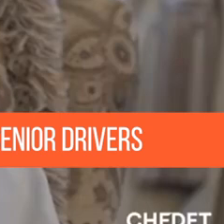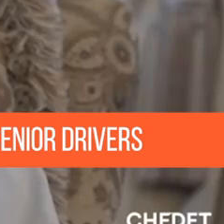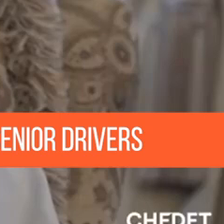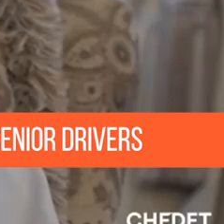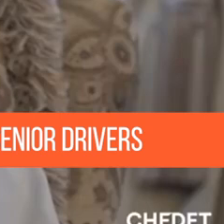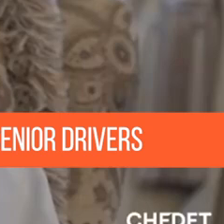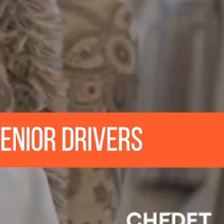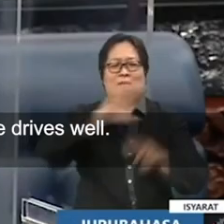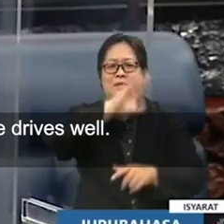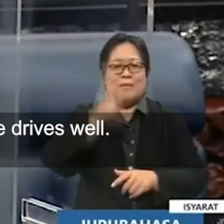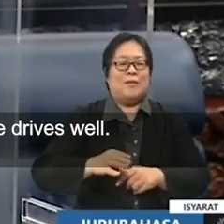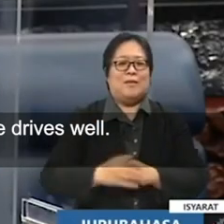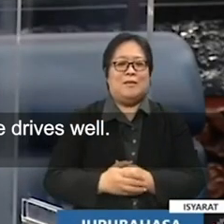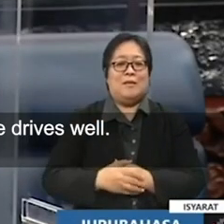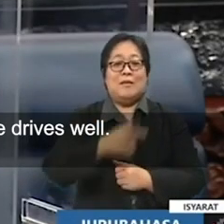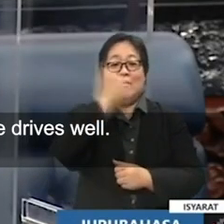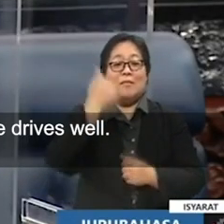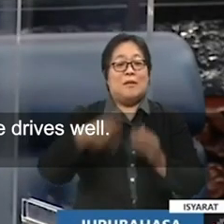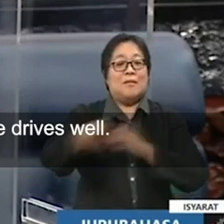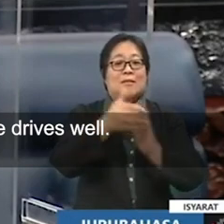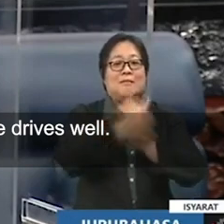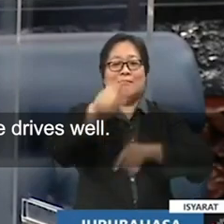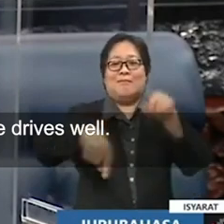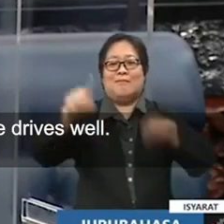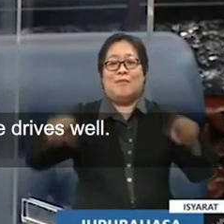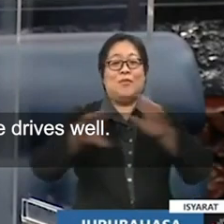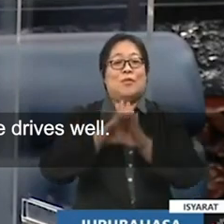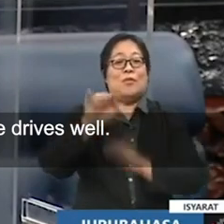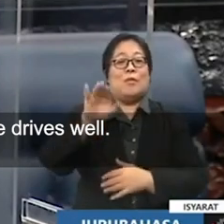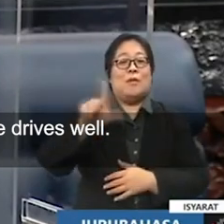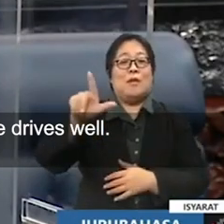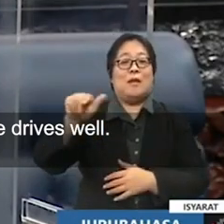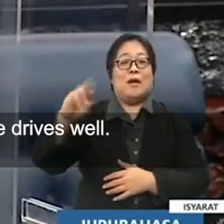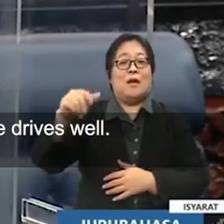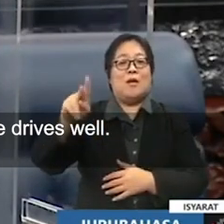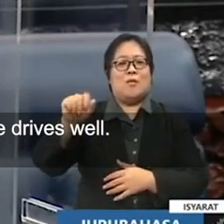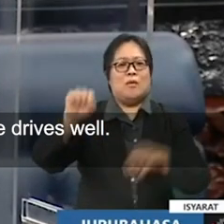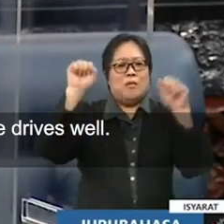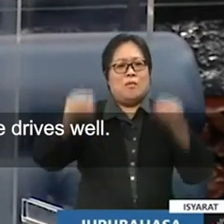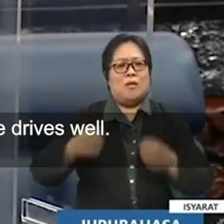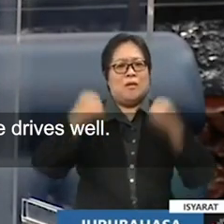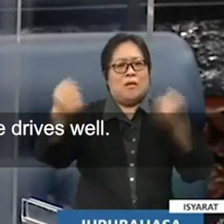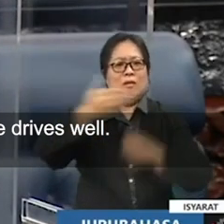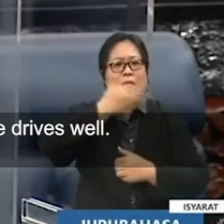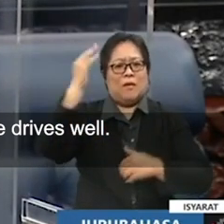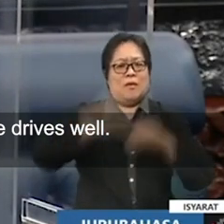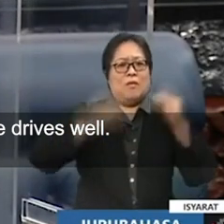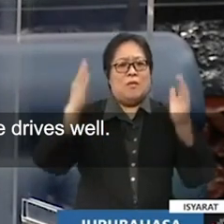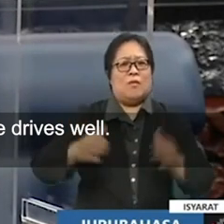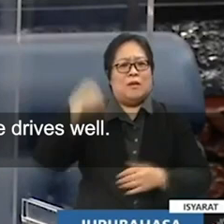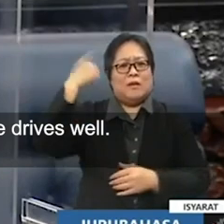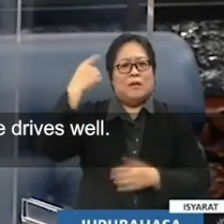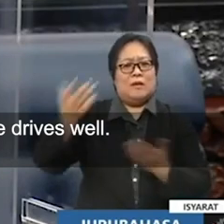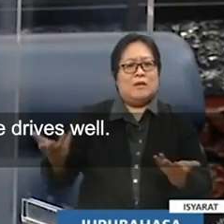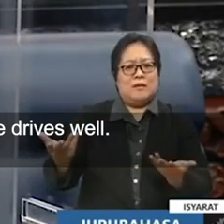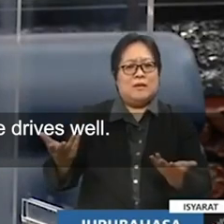as a good example. Kerana kompetensi berlainan, macam Yang Berhormat Langkawi, beliau dapat memandu dengan baik, jauh lebih baik daripada orang yang